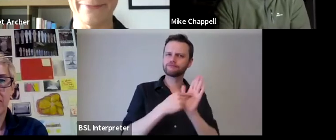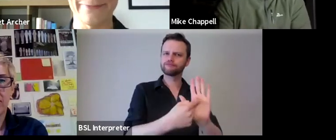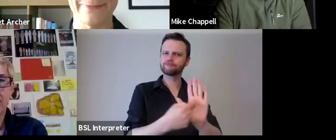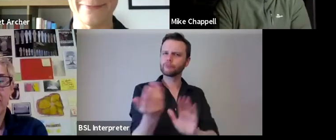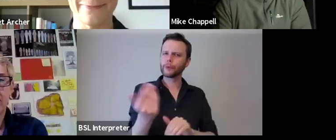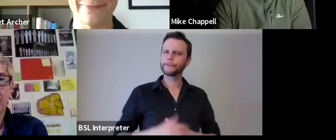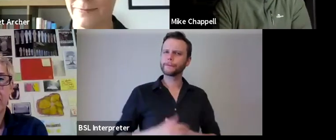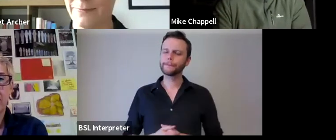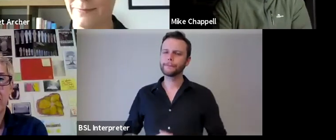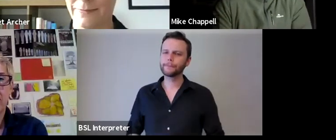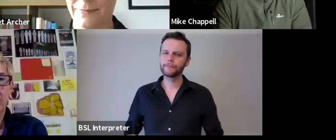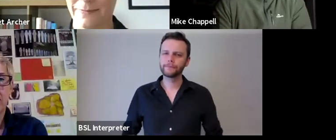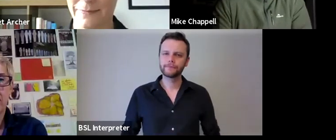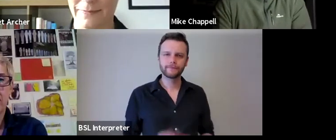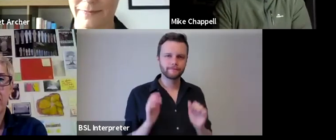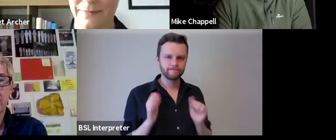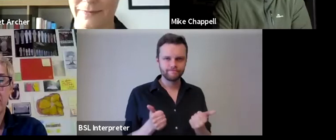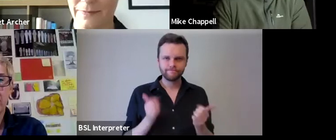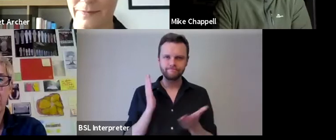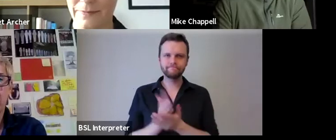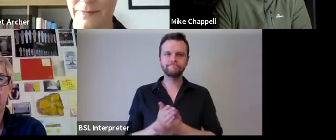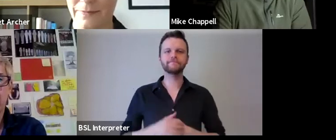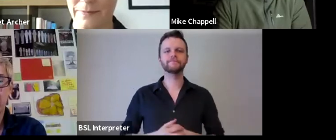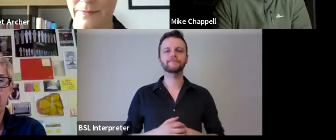evening? Yep, sure.